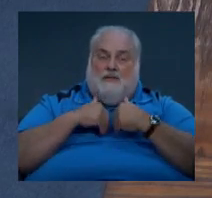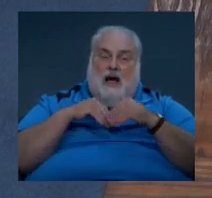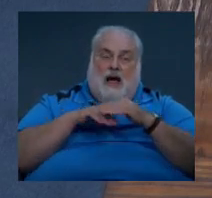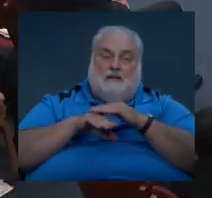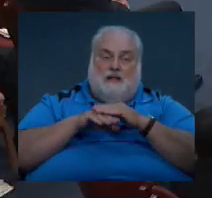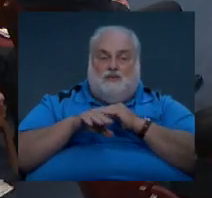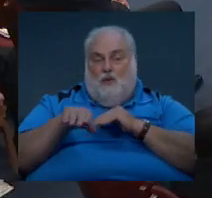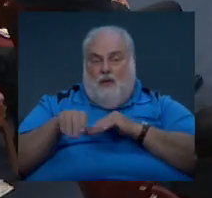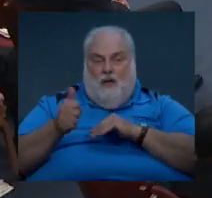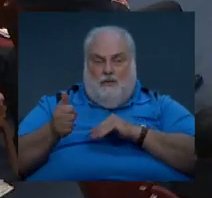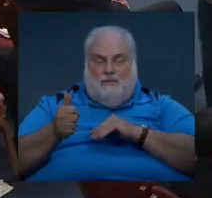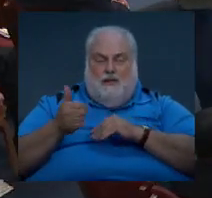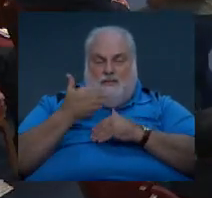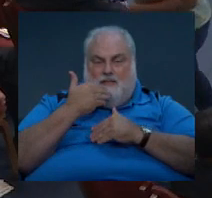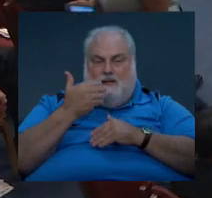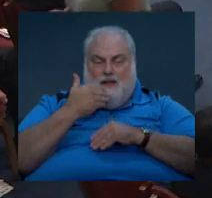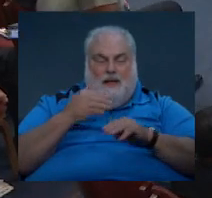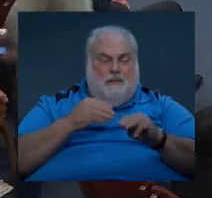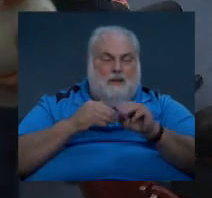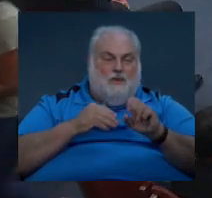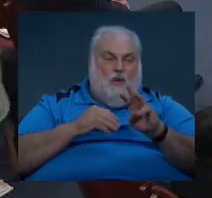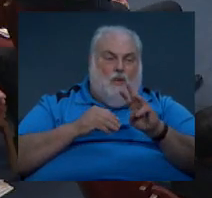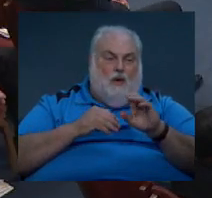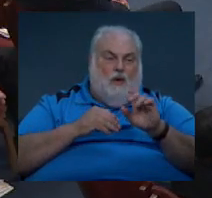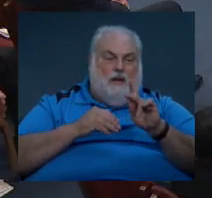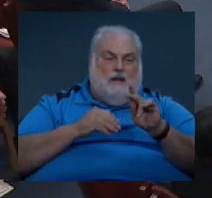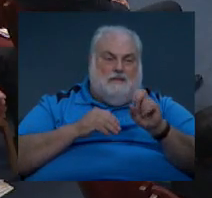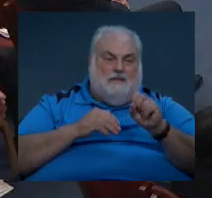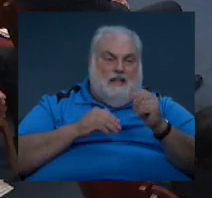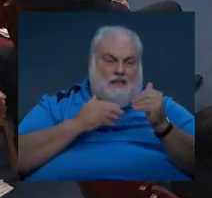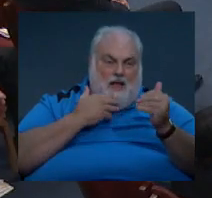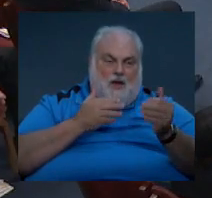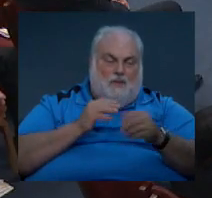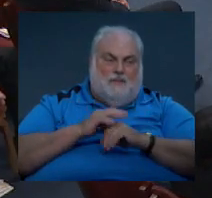you. Ms. Wilkins, thank you so much.